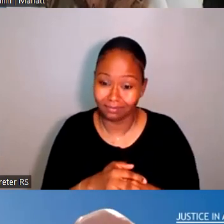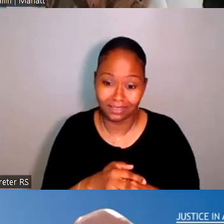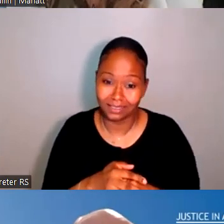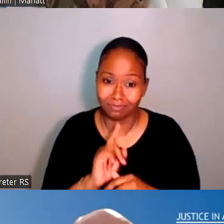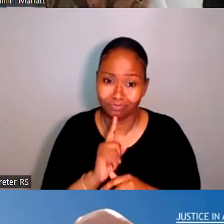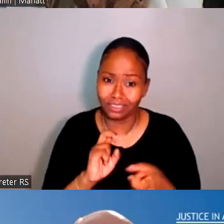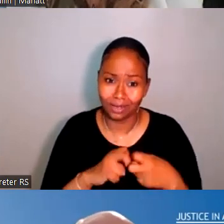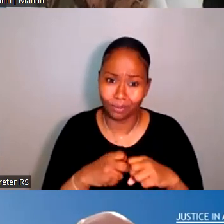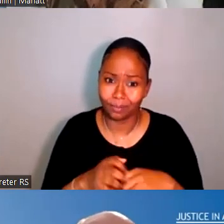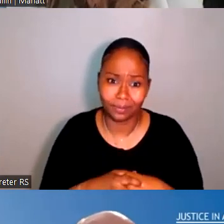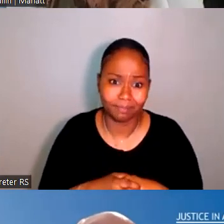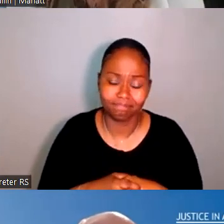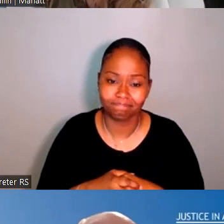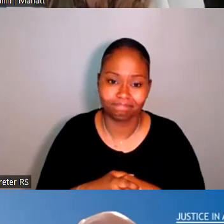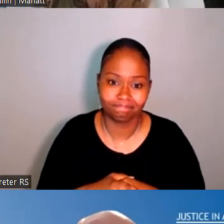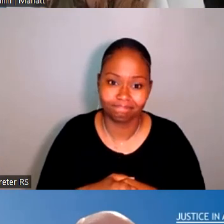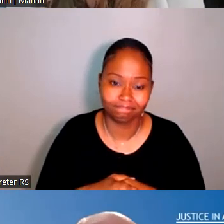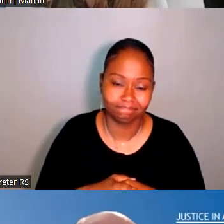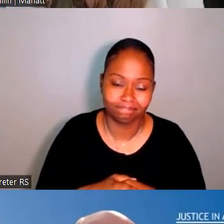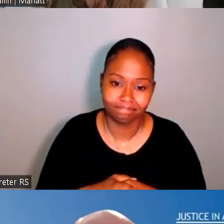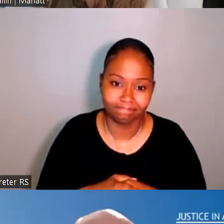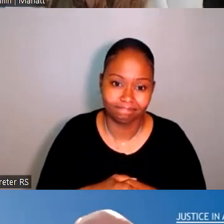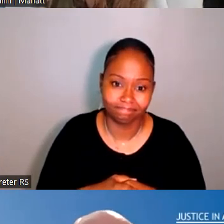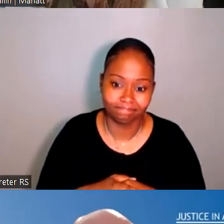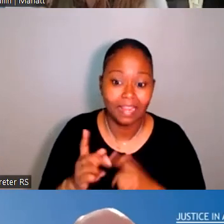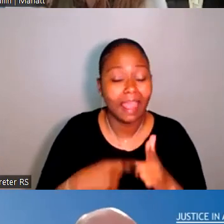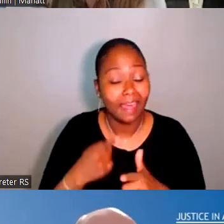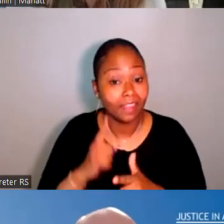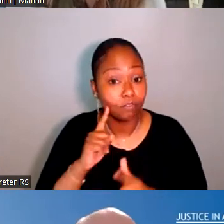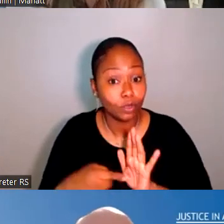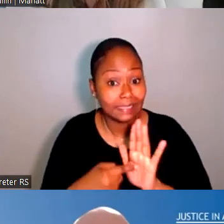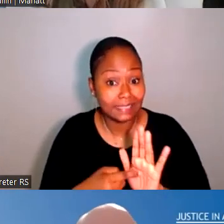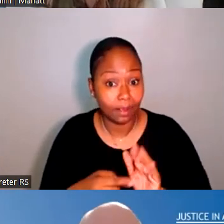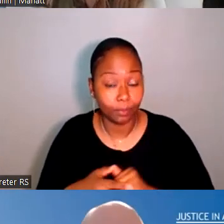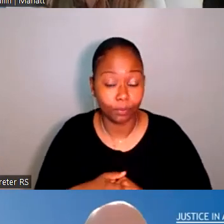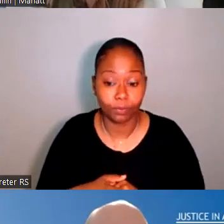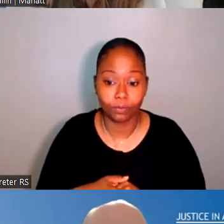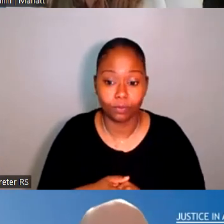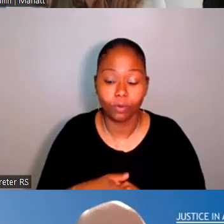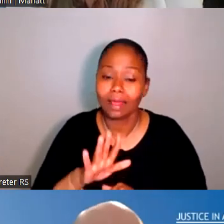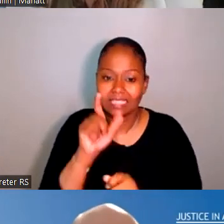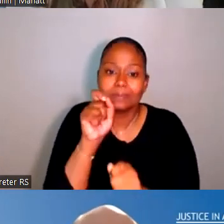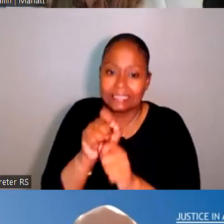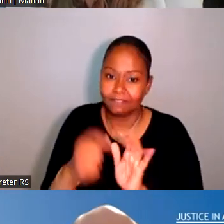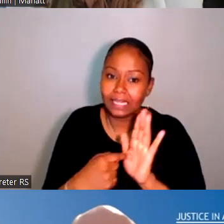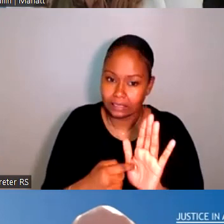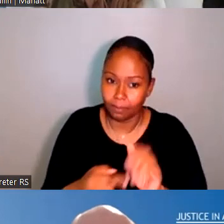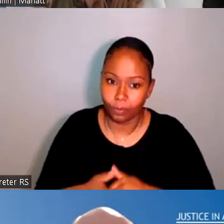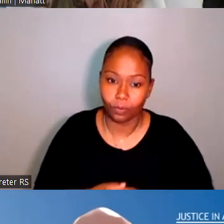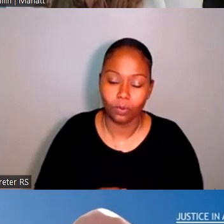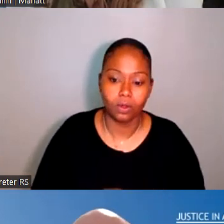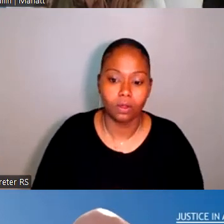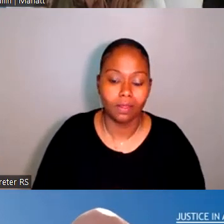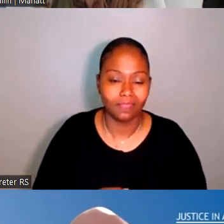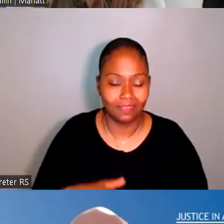problematic. And then an example of this, just a specific example, the evening